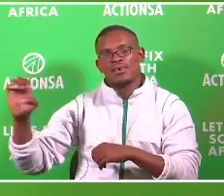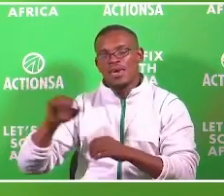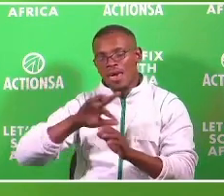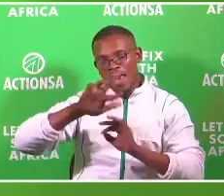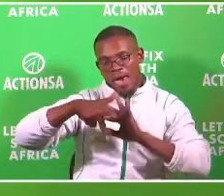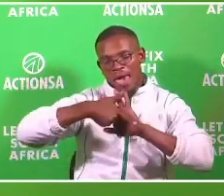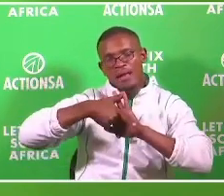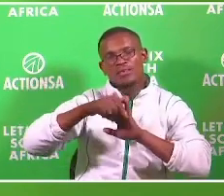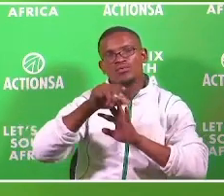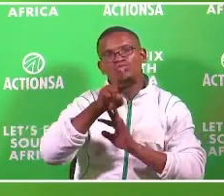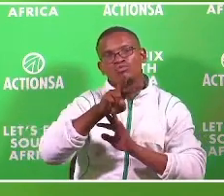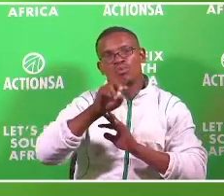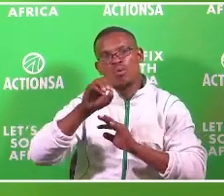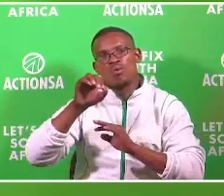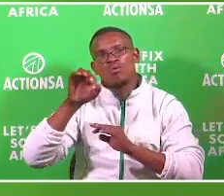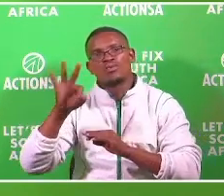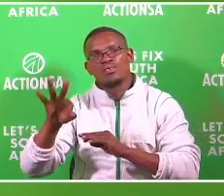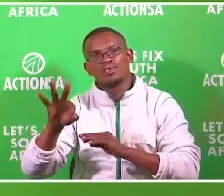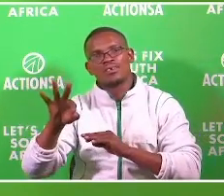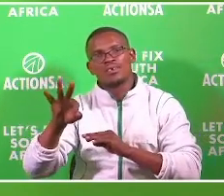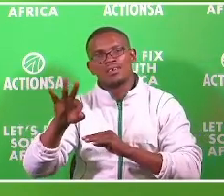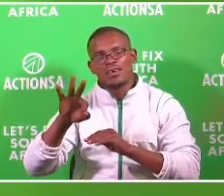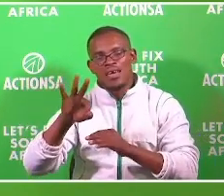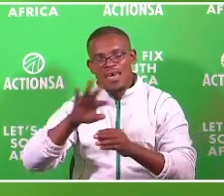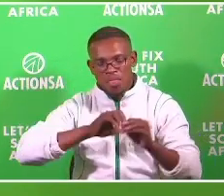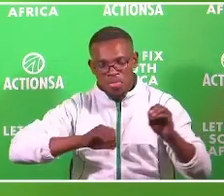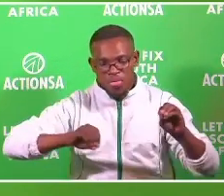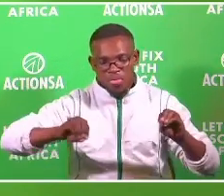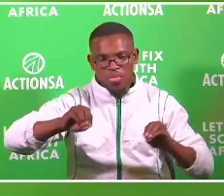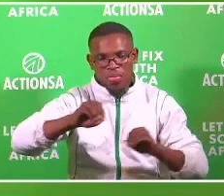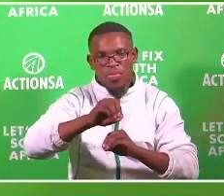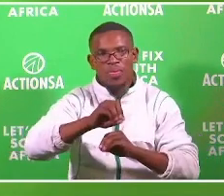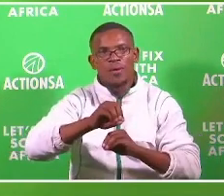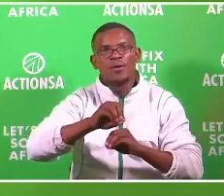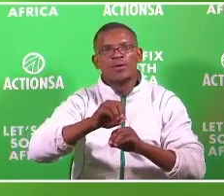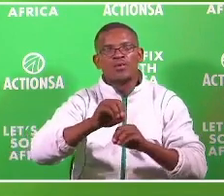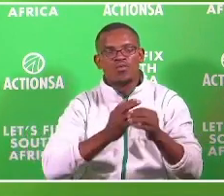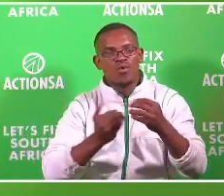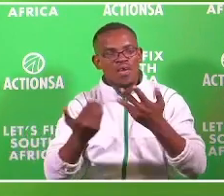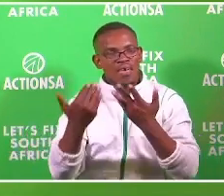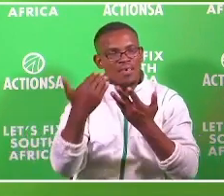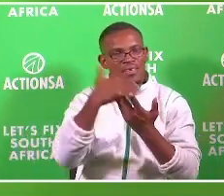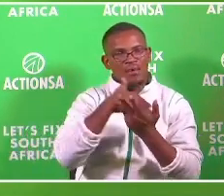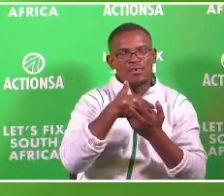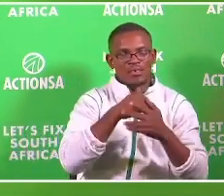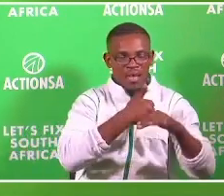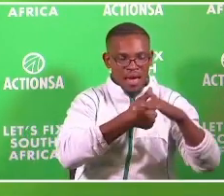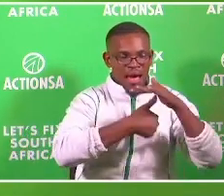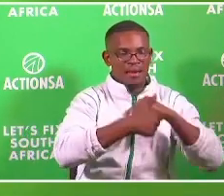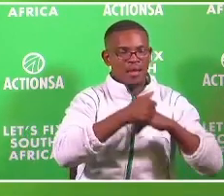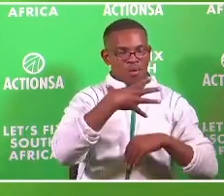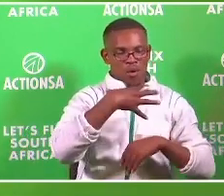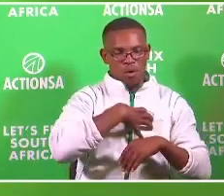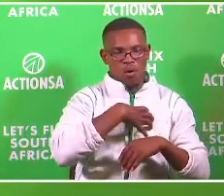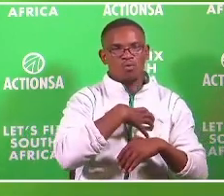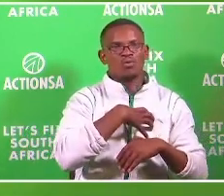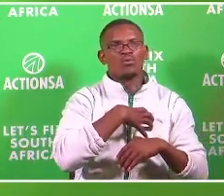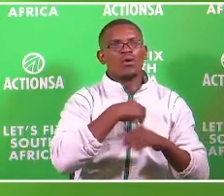2003 and replace it with a comprehensive package of interventions under our own policy